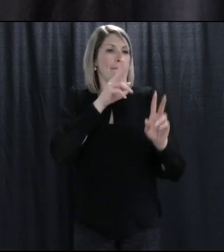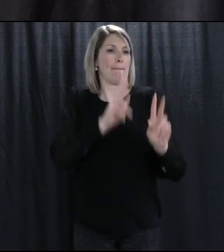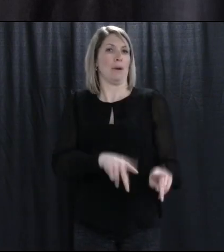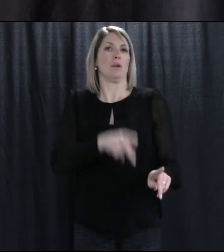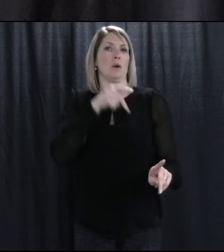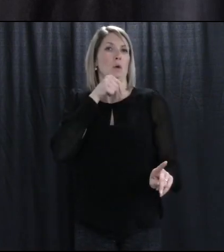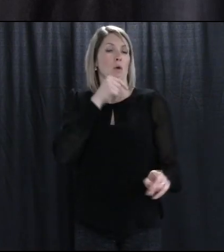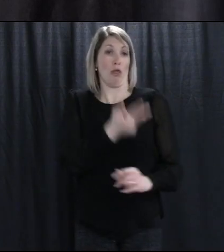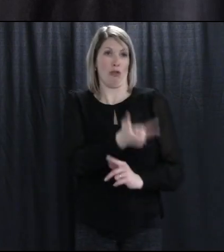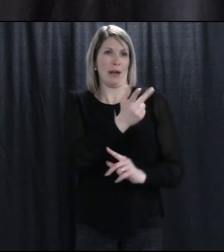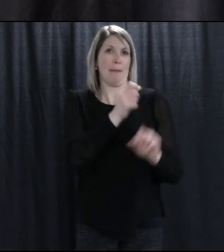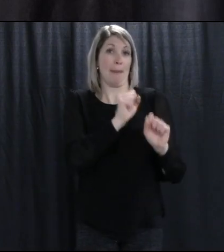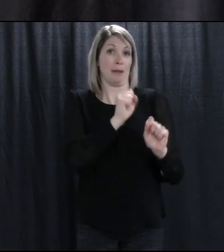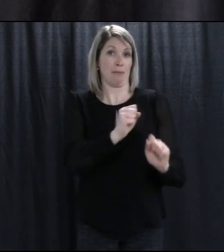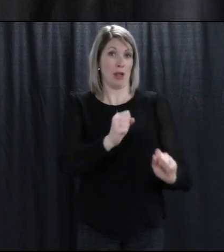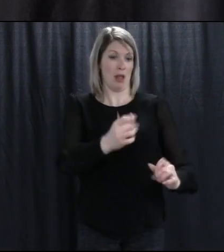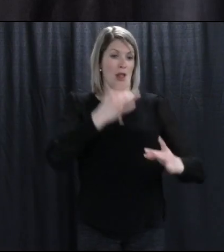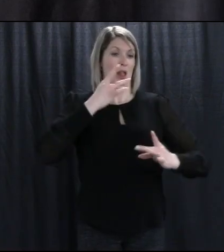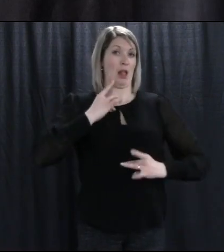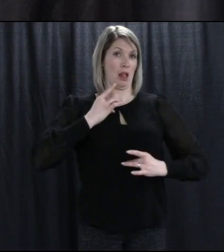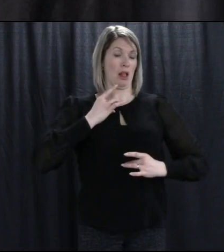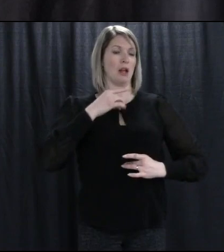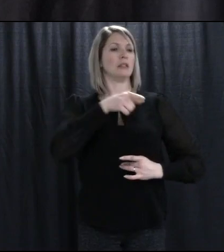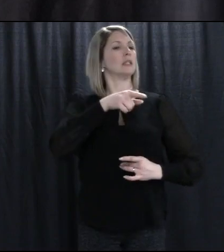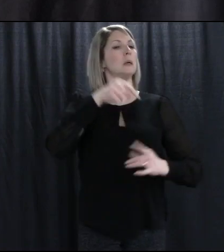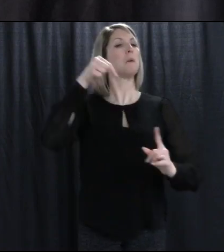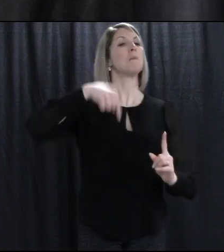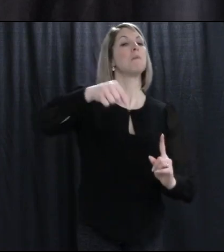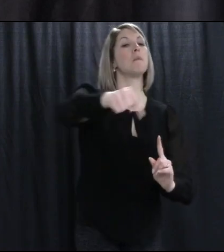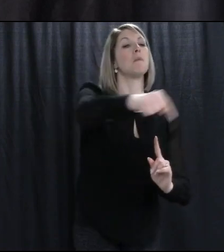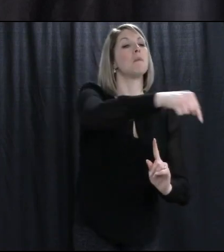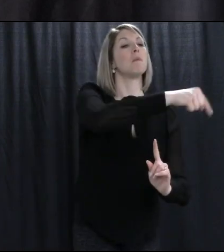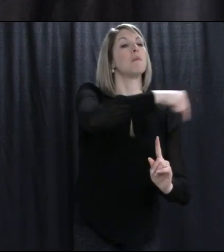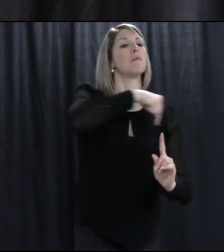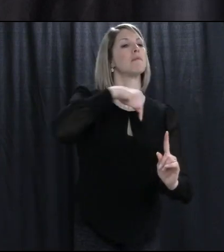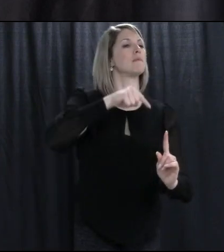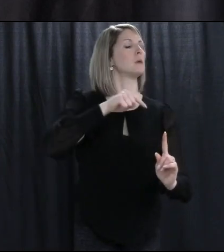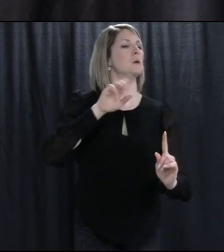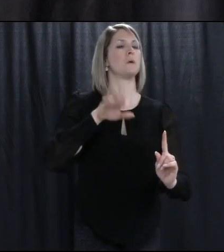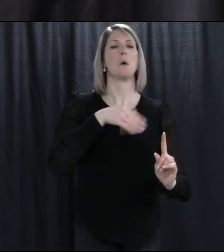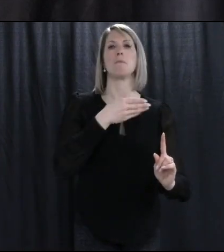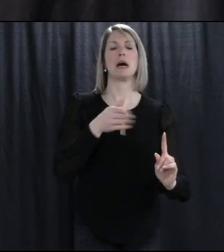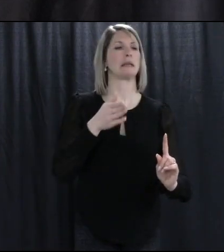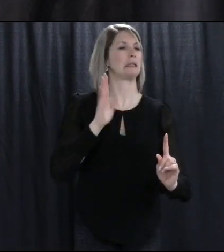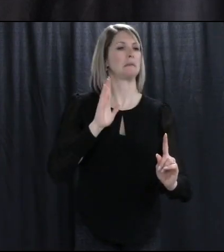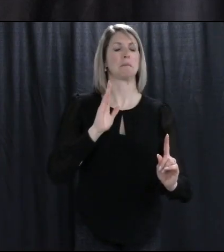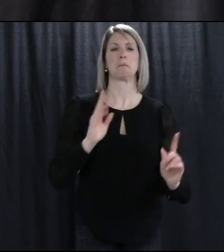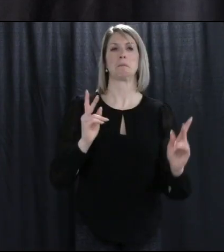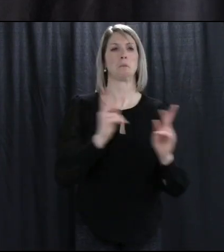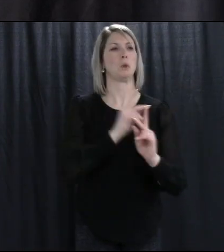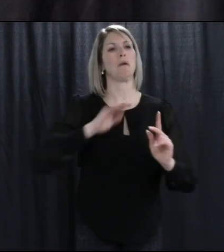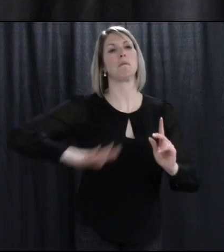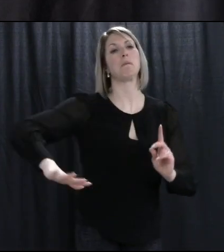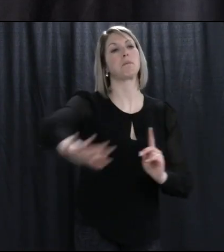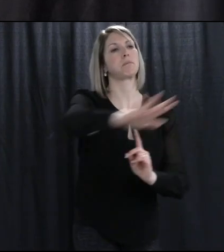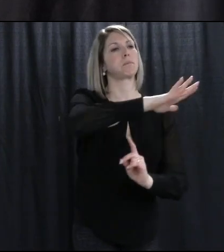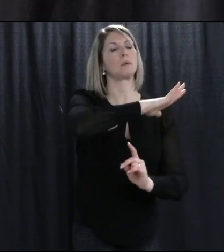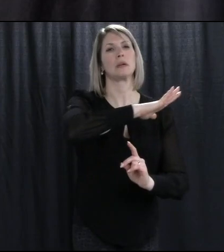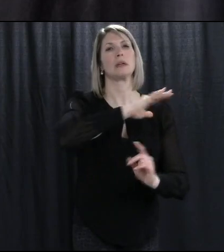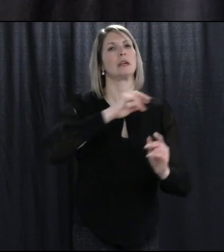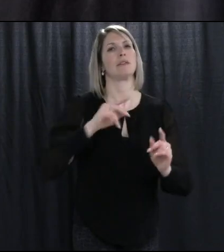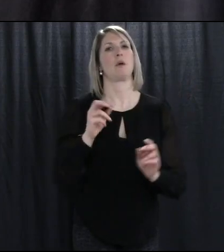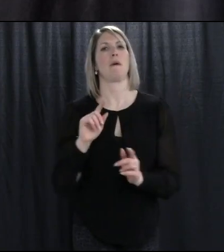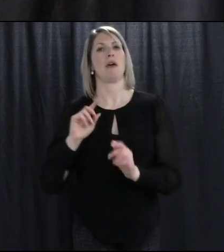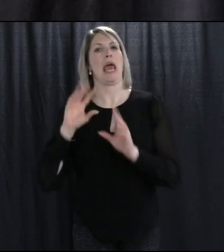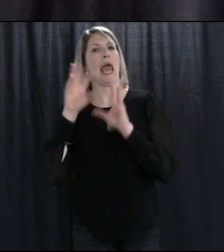turned up anybody who is positive or anybody who is ill. So as yet, the first responders have not